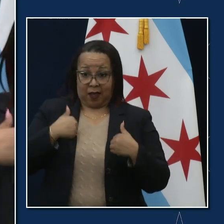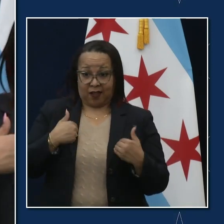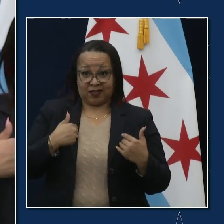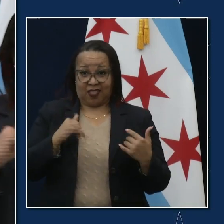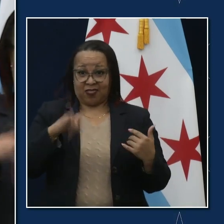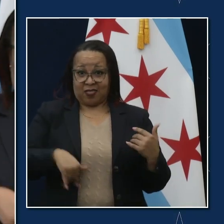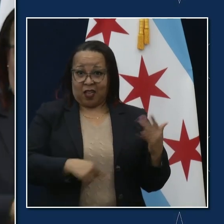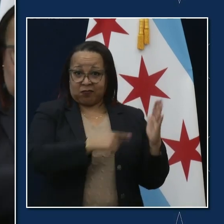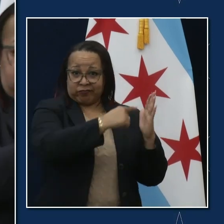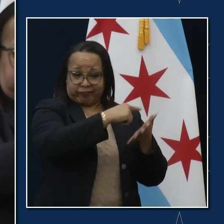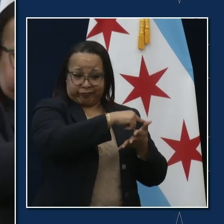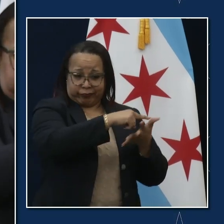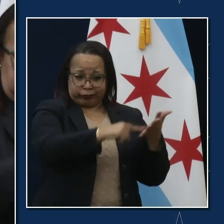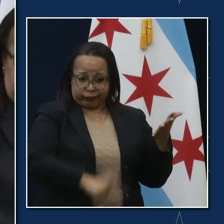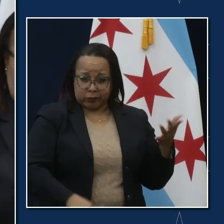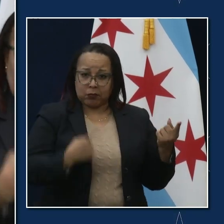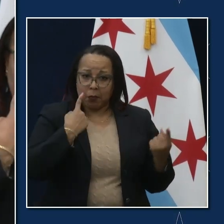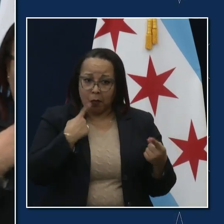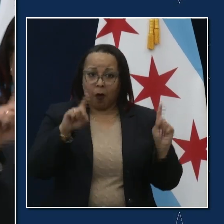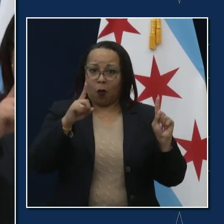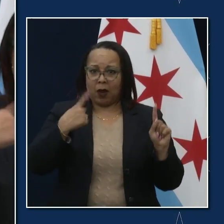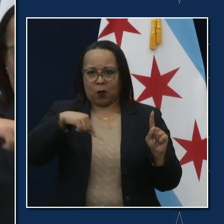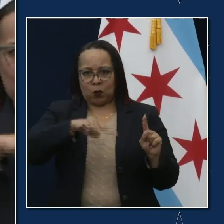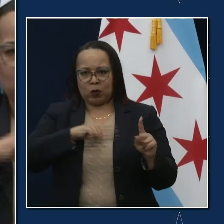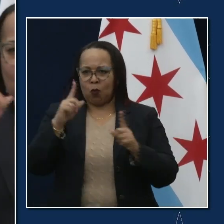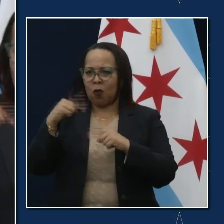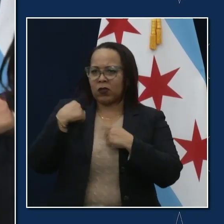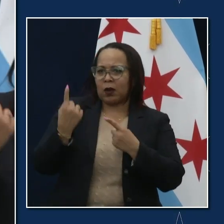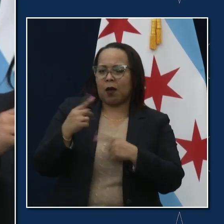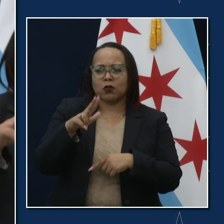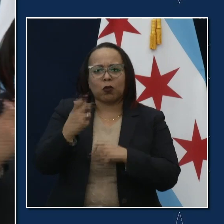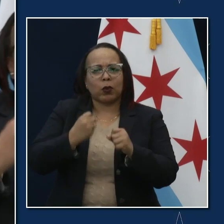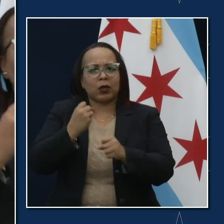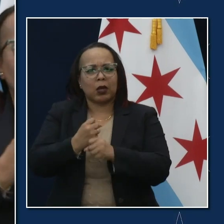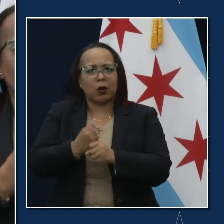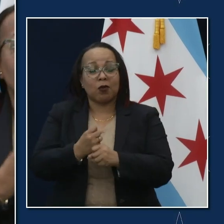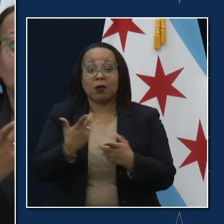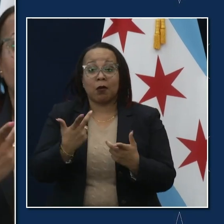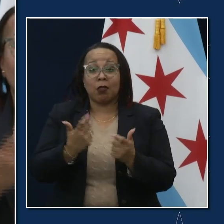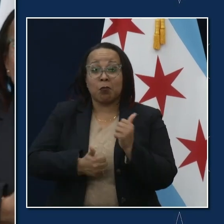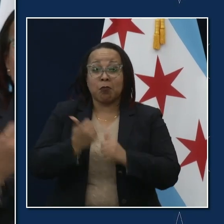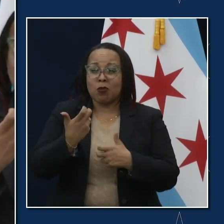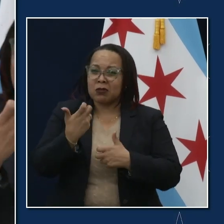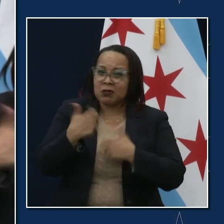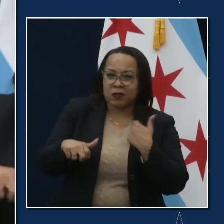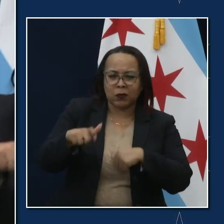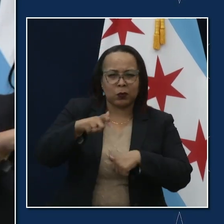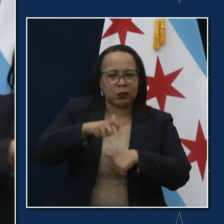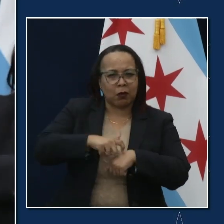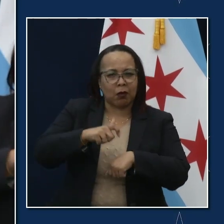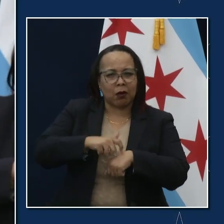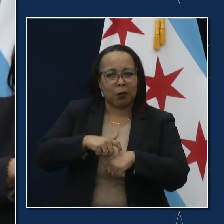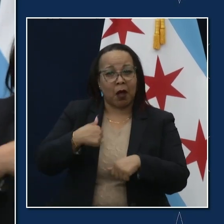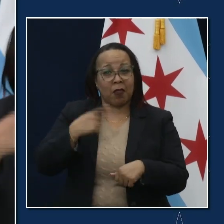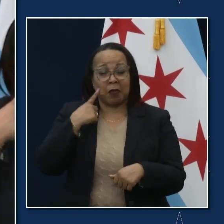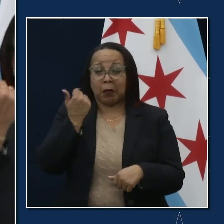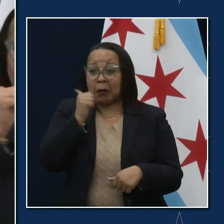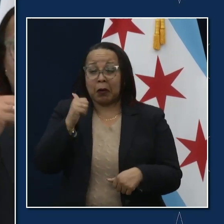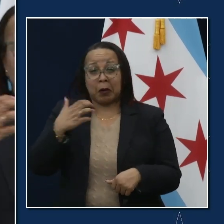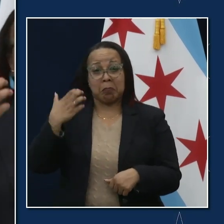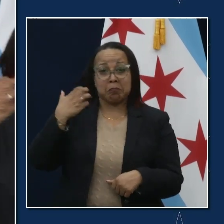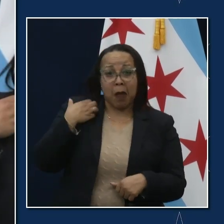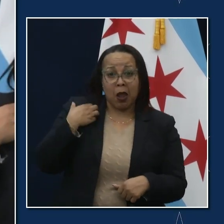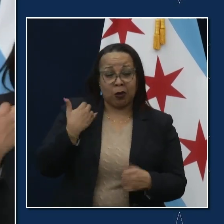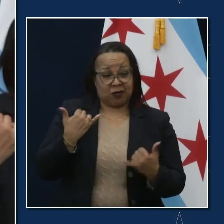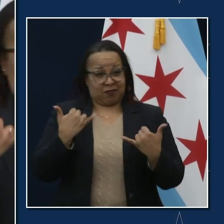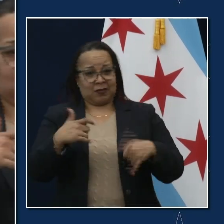of accomplishment like we do over these last 3.5 years in the most difficult circumstances I think that any mayor in